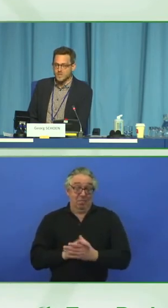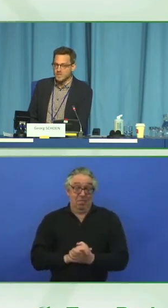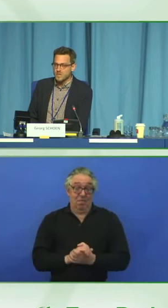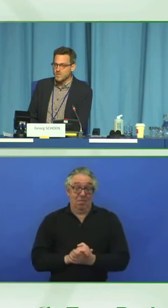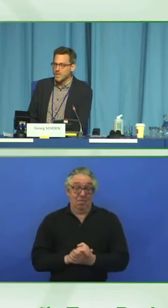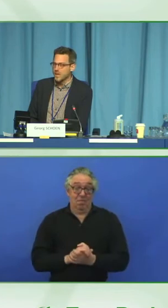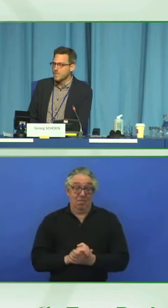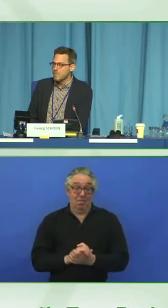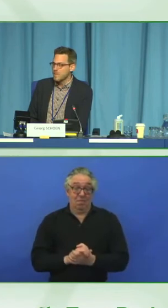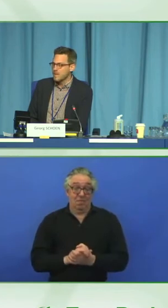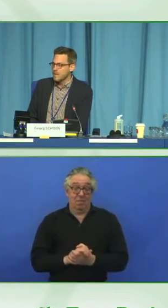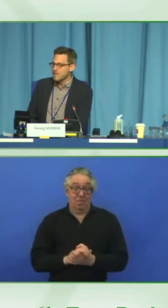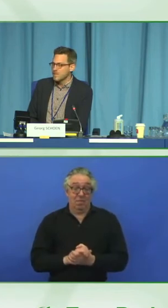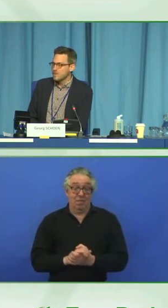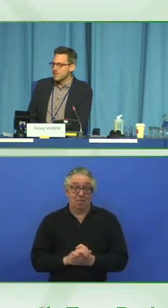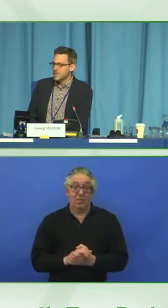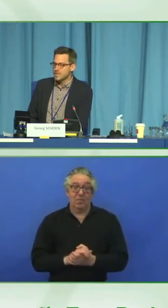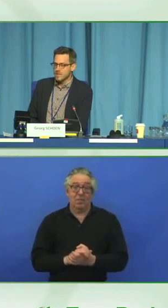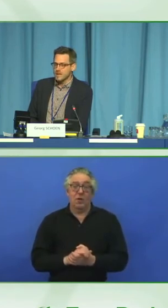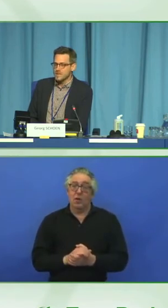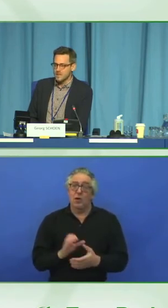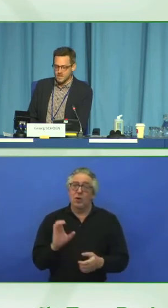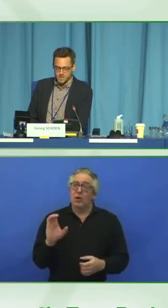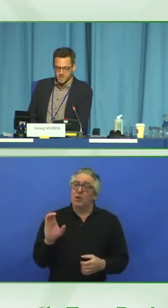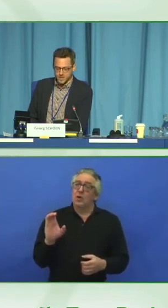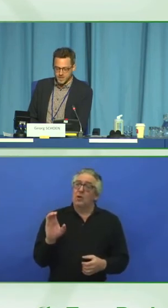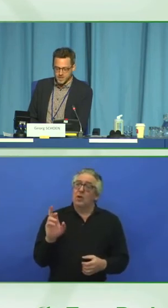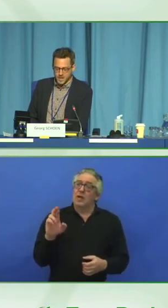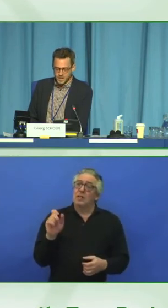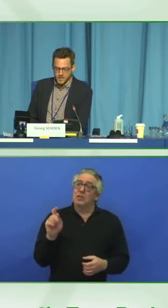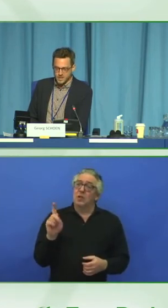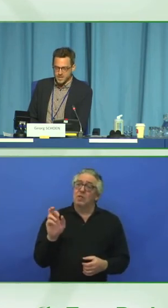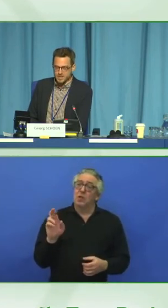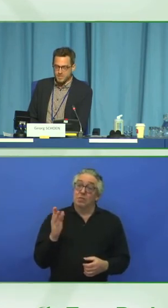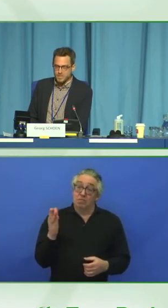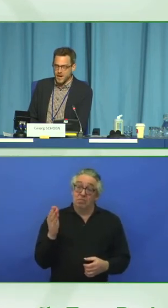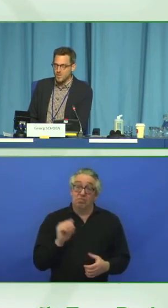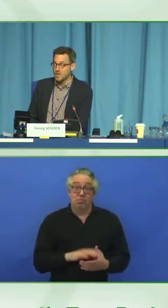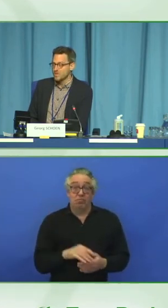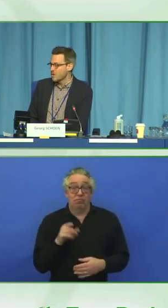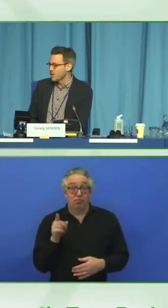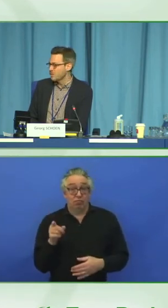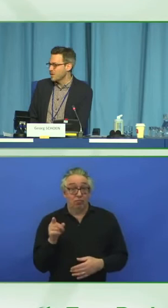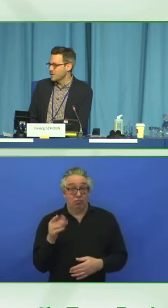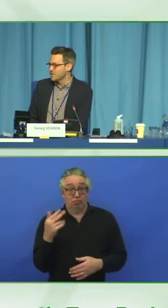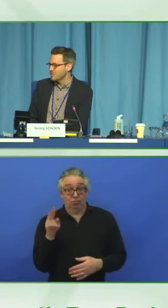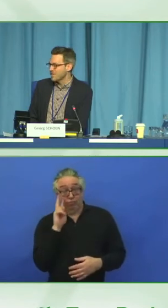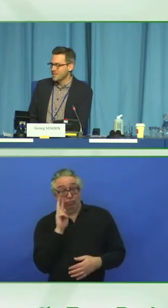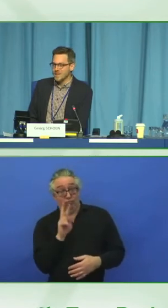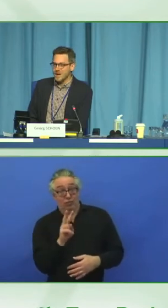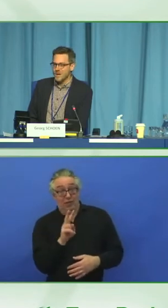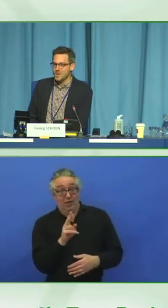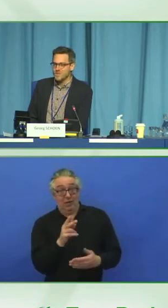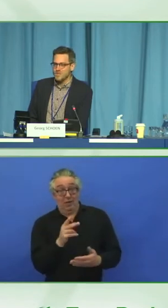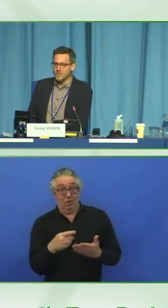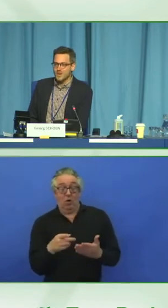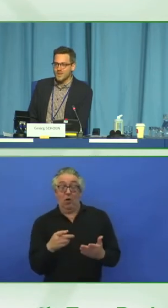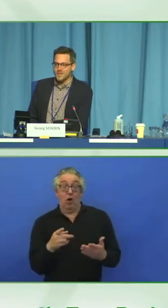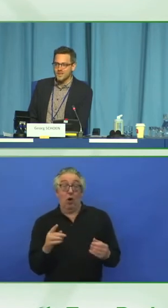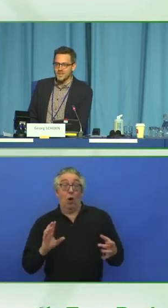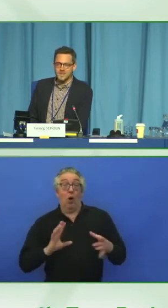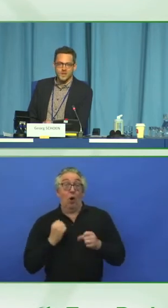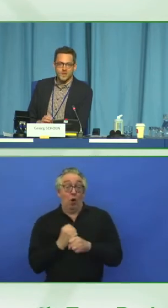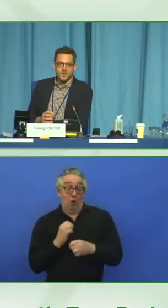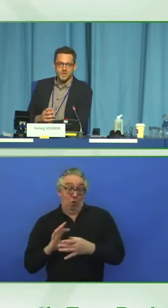ask Christopher. We have heard, I think, throughout the discussions, the power of collaboration. I heard